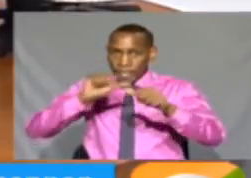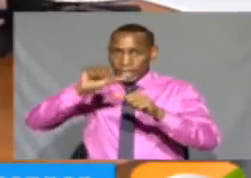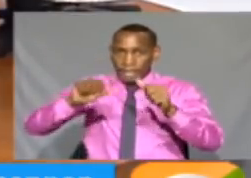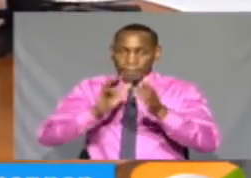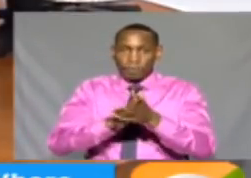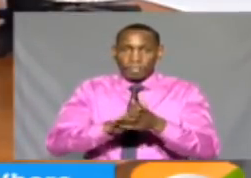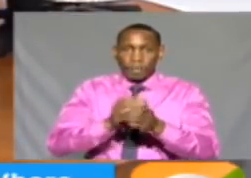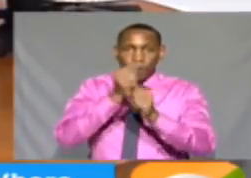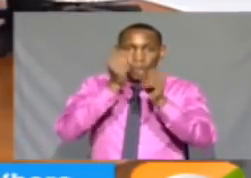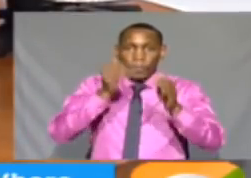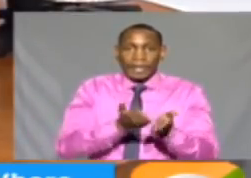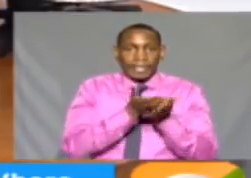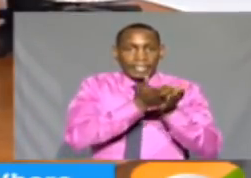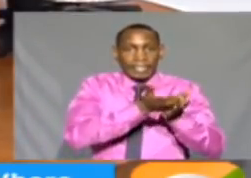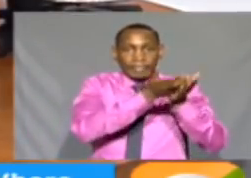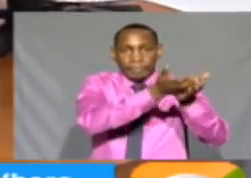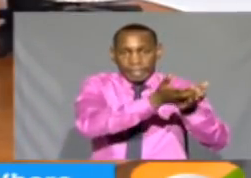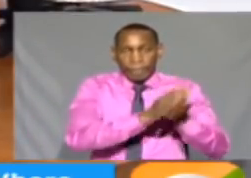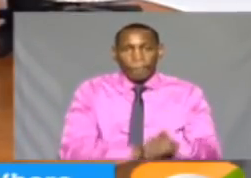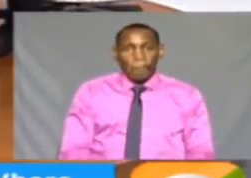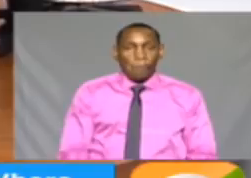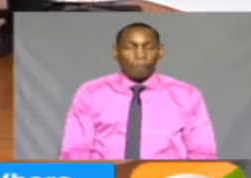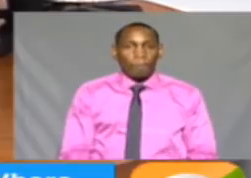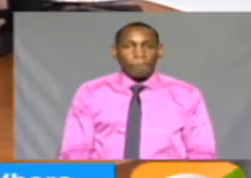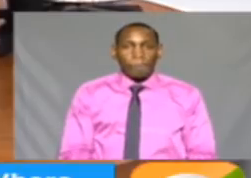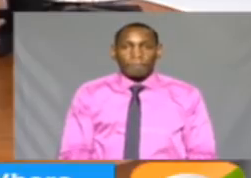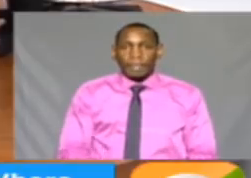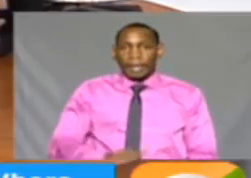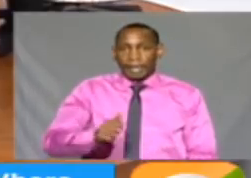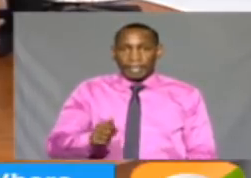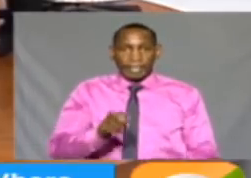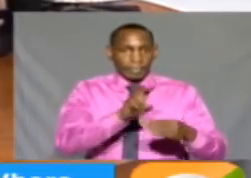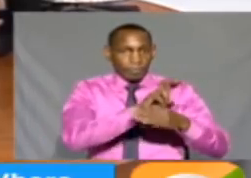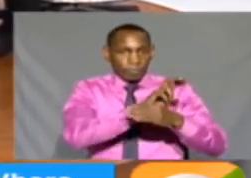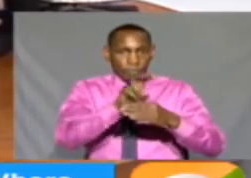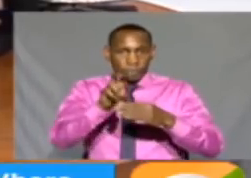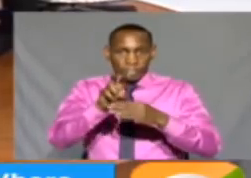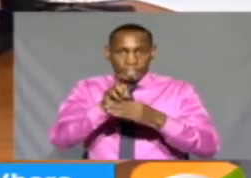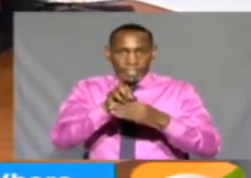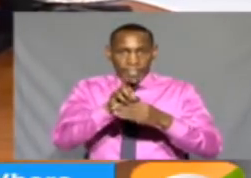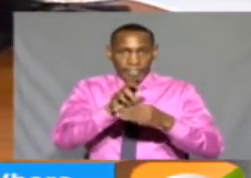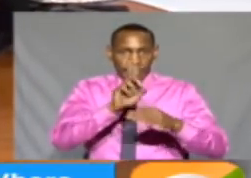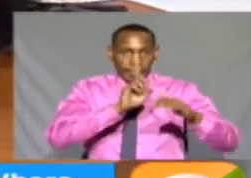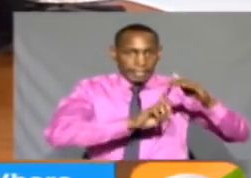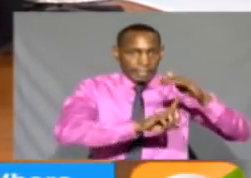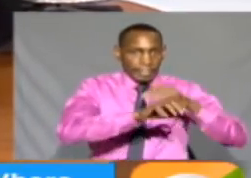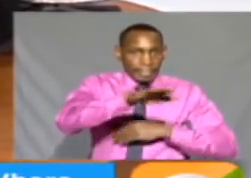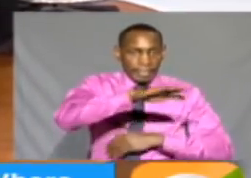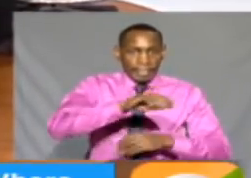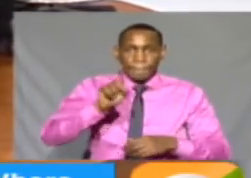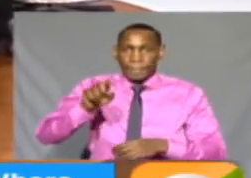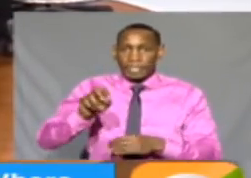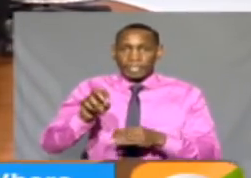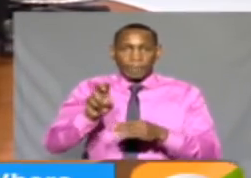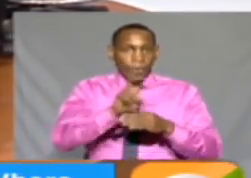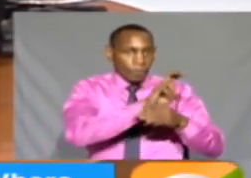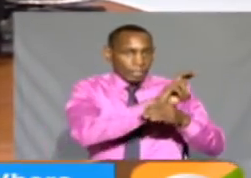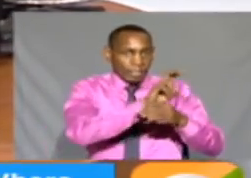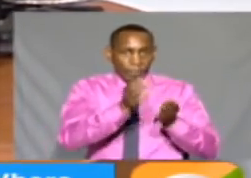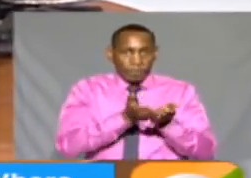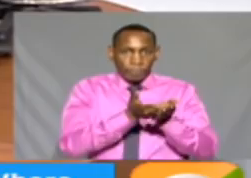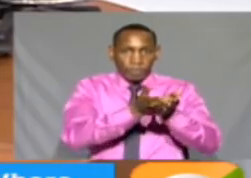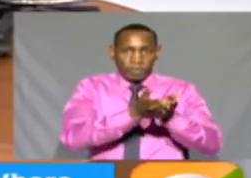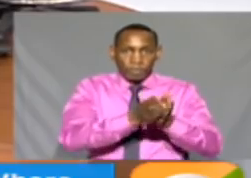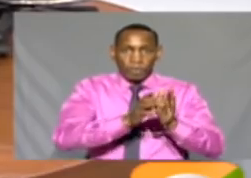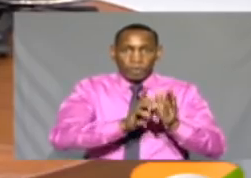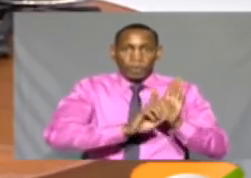personnel on the ferry. So, you know, there's those who are manning the gangway. Yes. And they're actually supposed to patrol the ferry to and